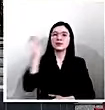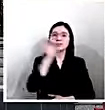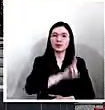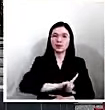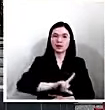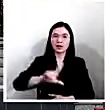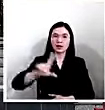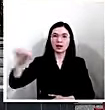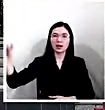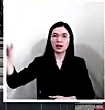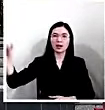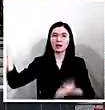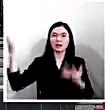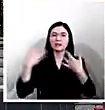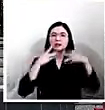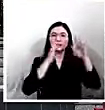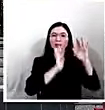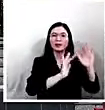Lord, have